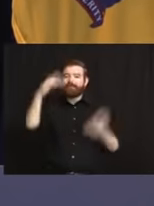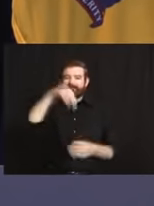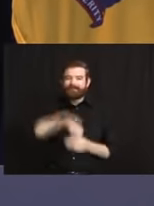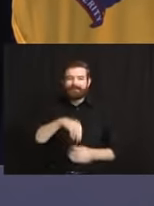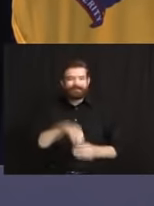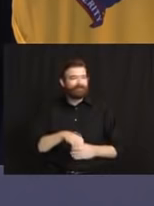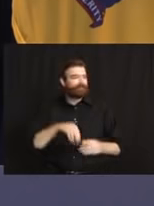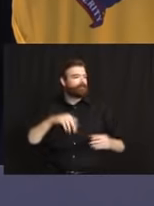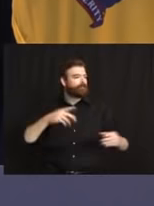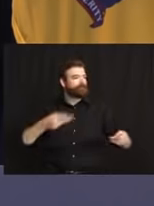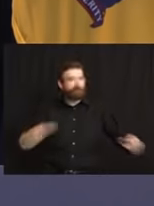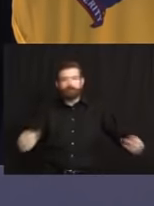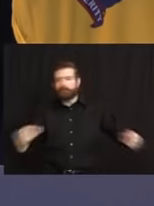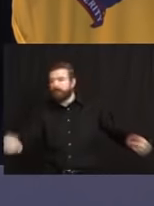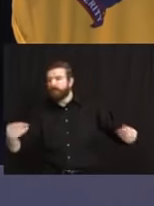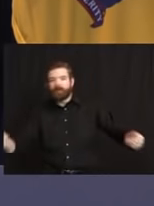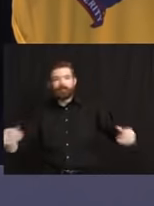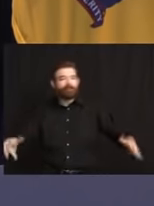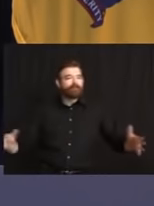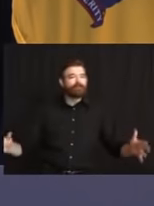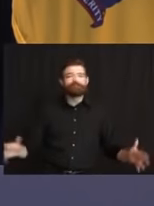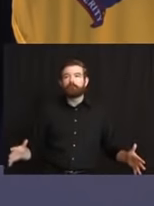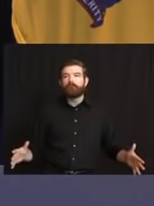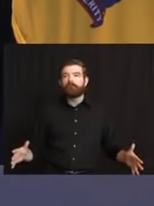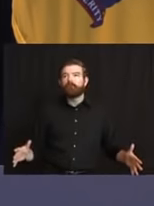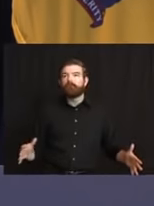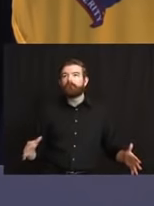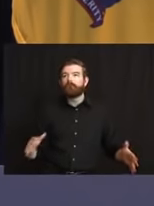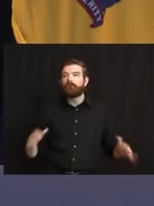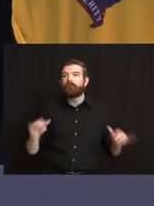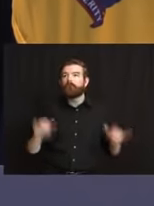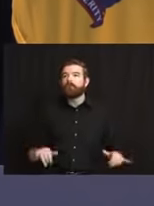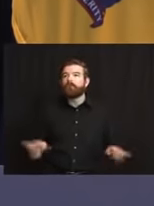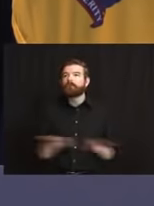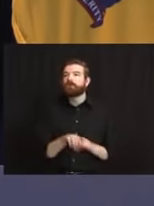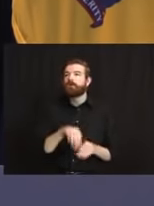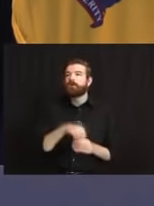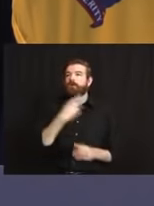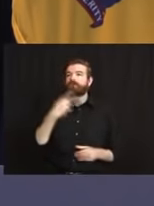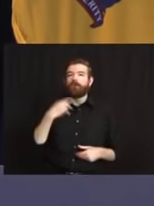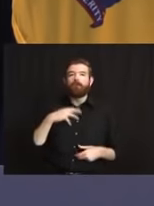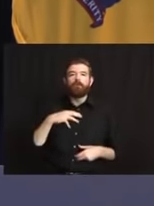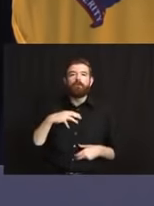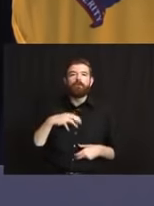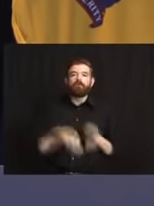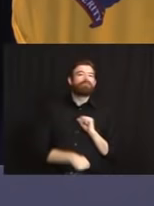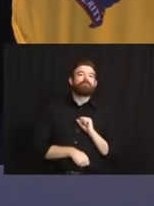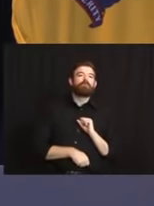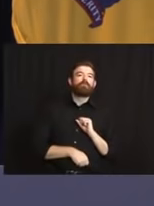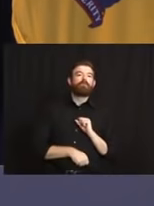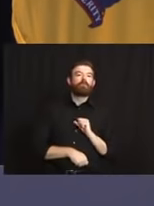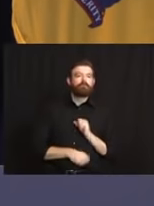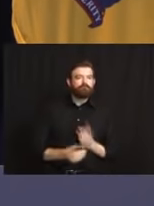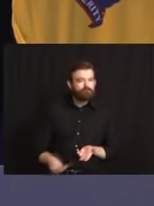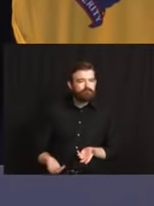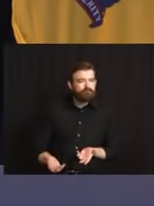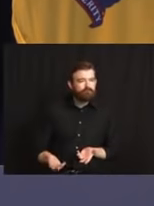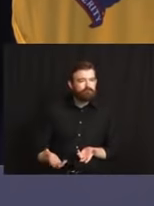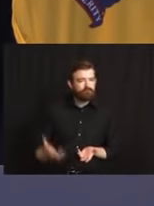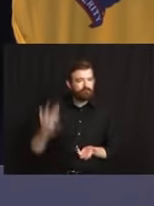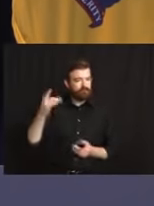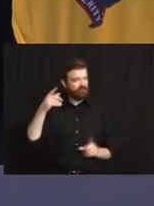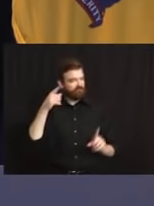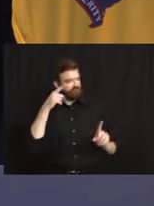from many who said they would like to know why they're being hit when state and local agencies should instead insist on cracking down on those who scoff at